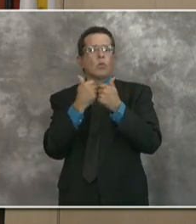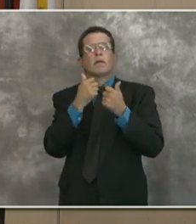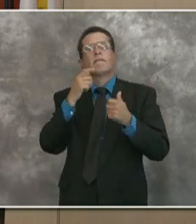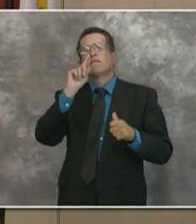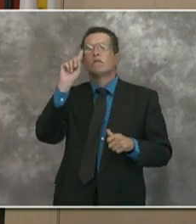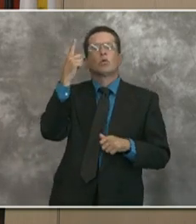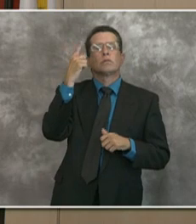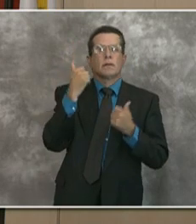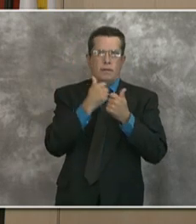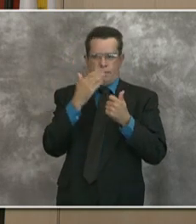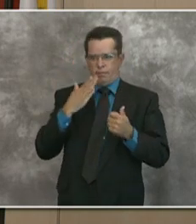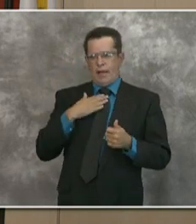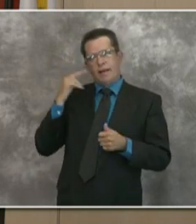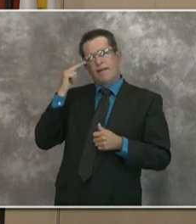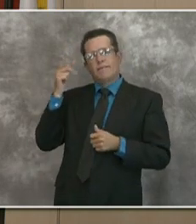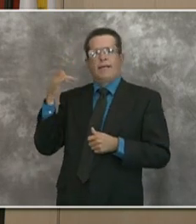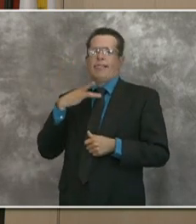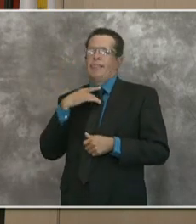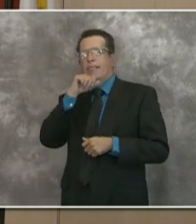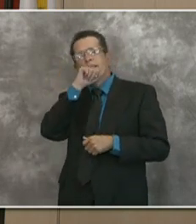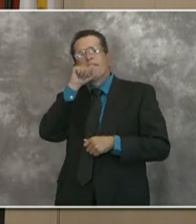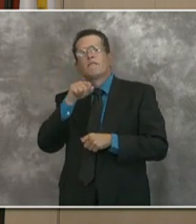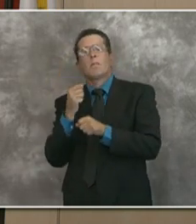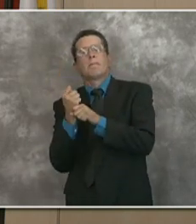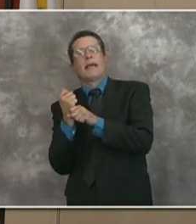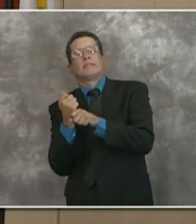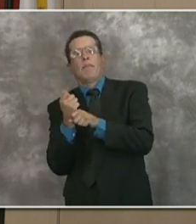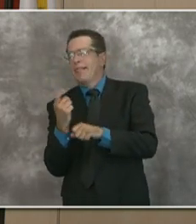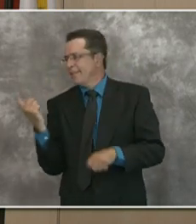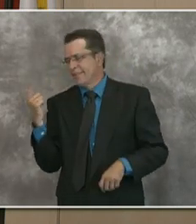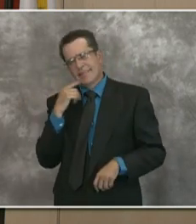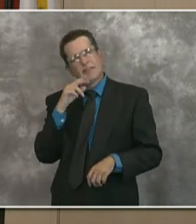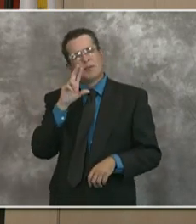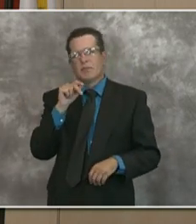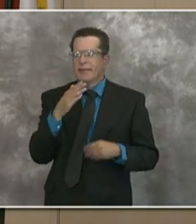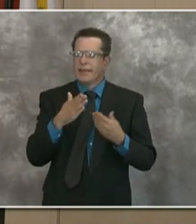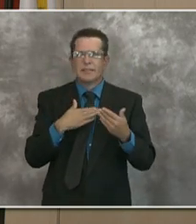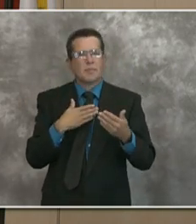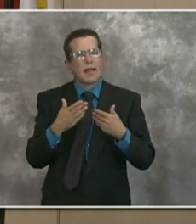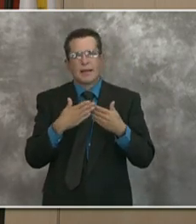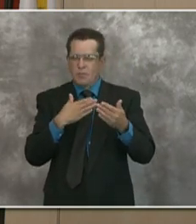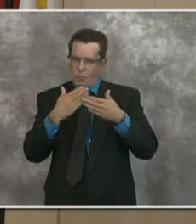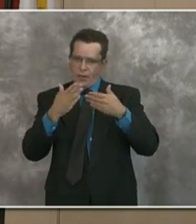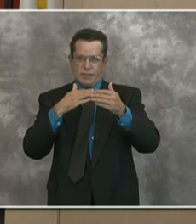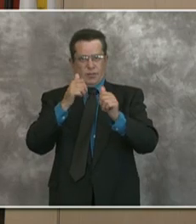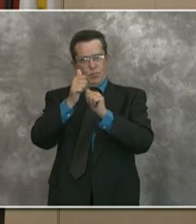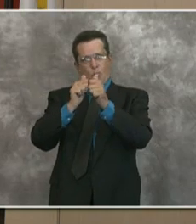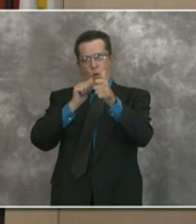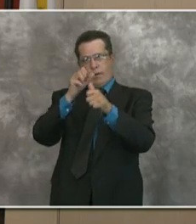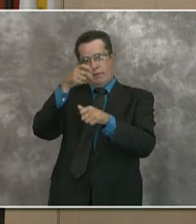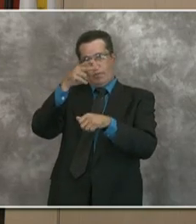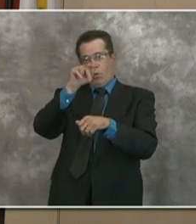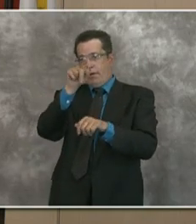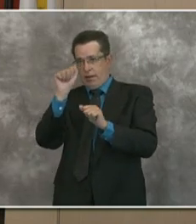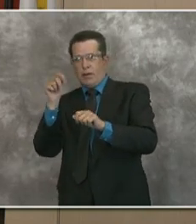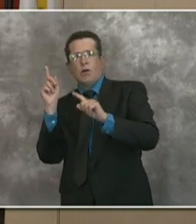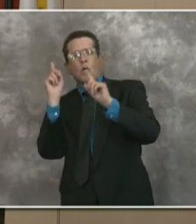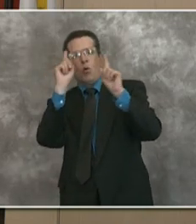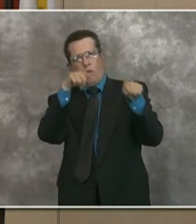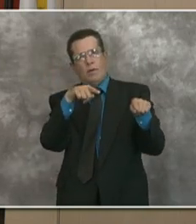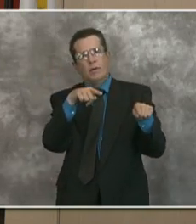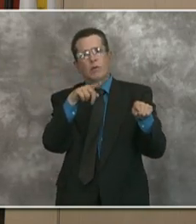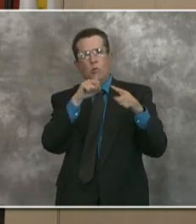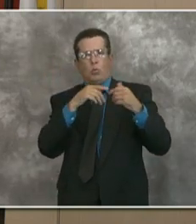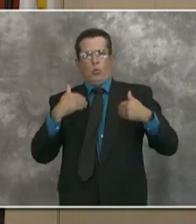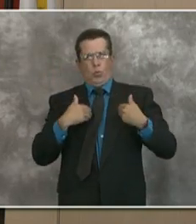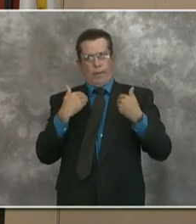My nephew really likes baseball. No, it doesn't matter what the sport is. They can participate in what's called